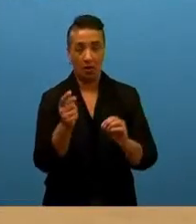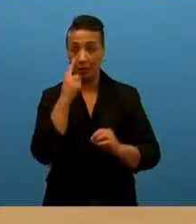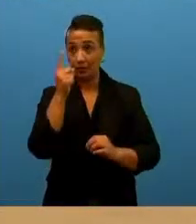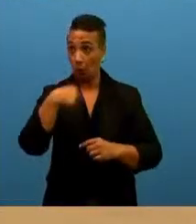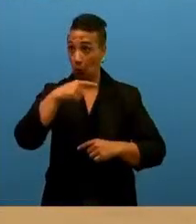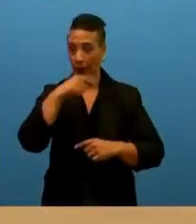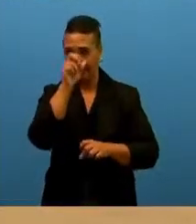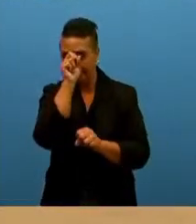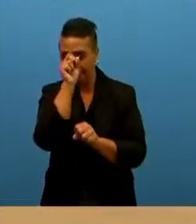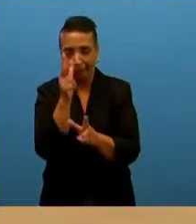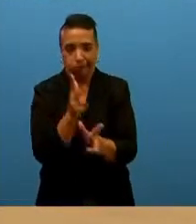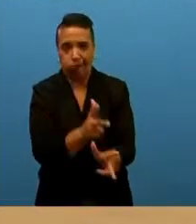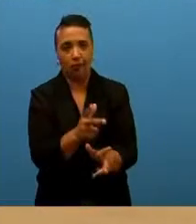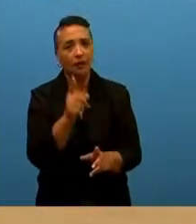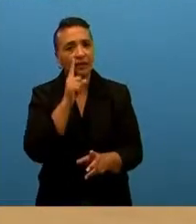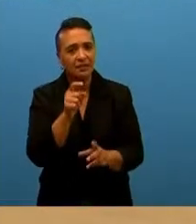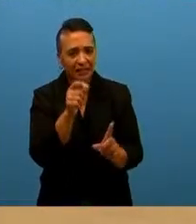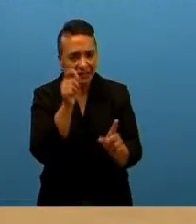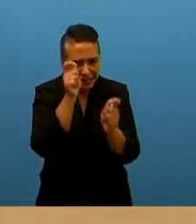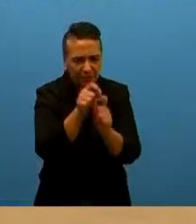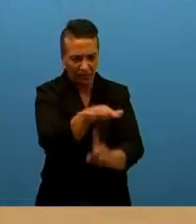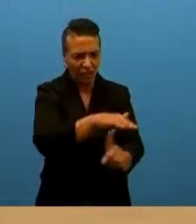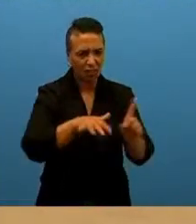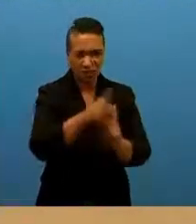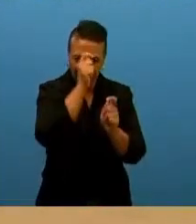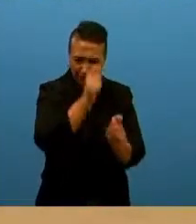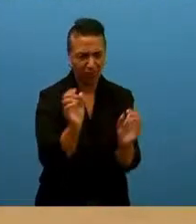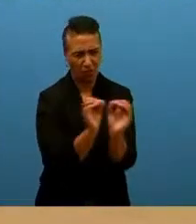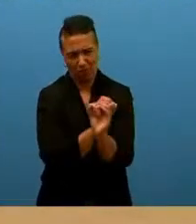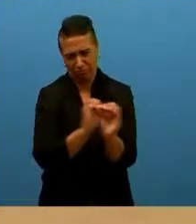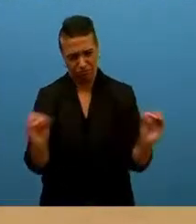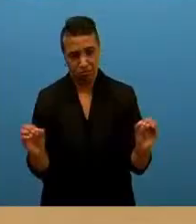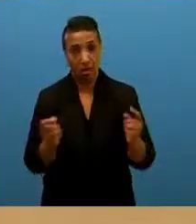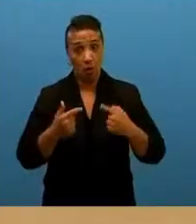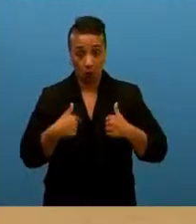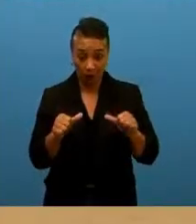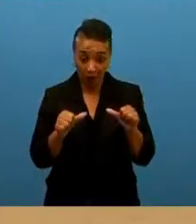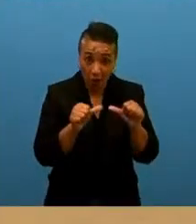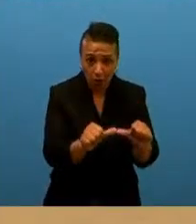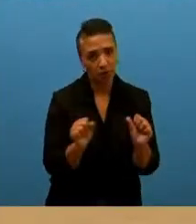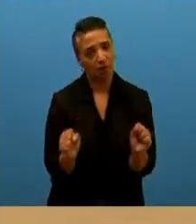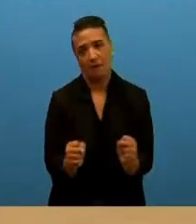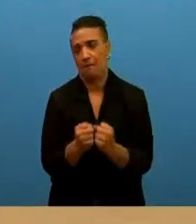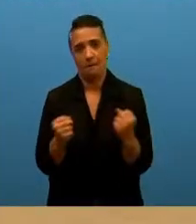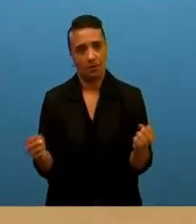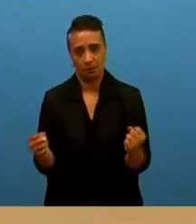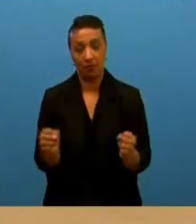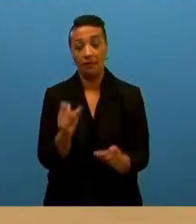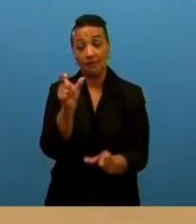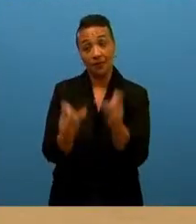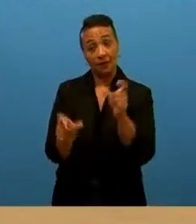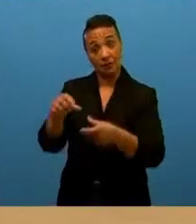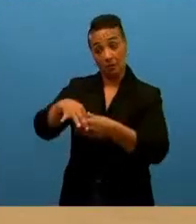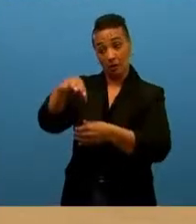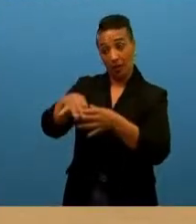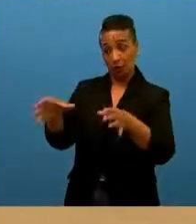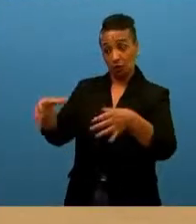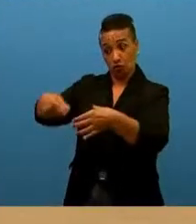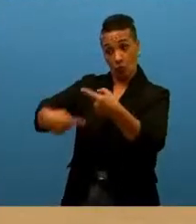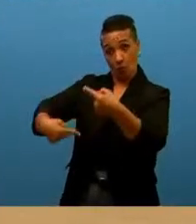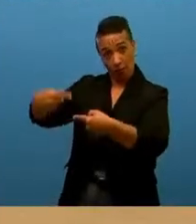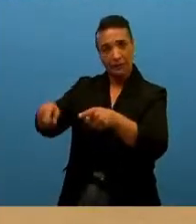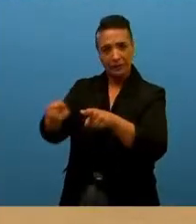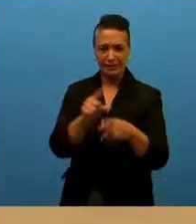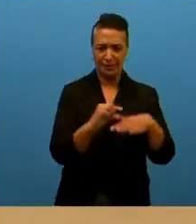ignorance of the specific characteristics of our territory. This situation cannot last. Those elected and the Guianan population have